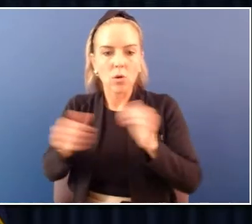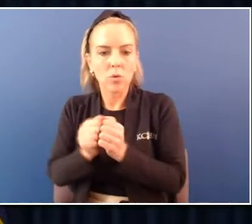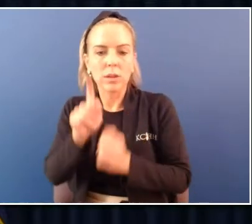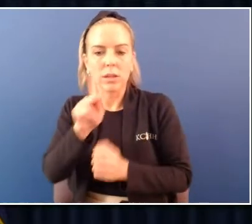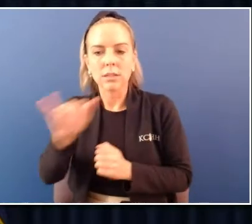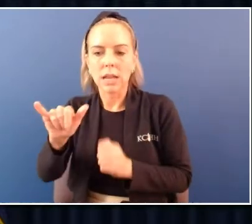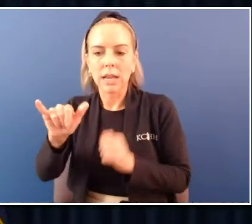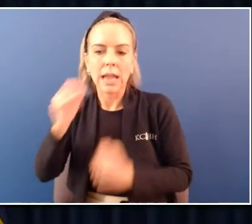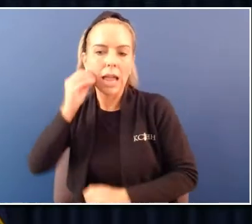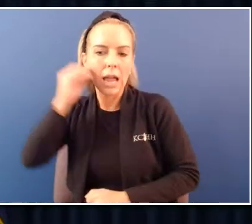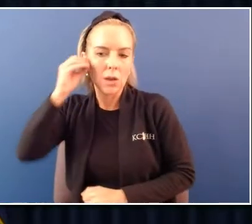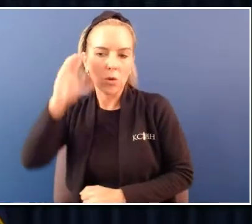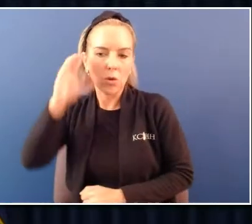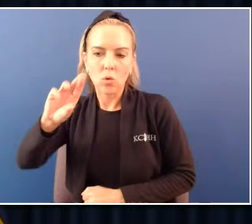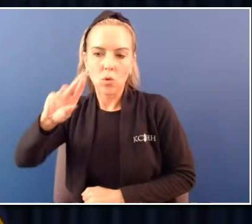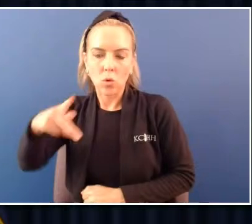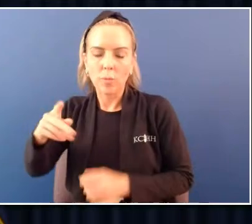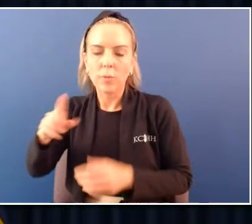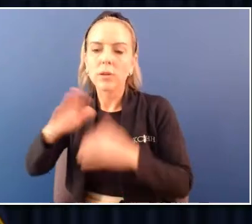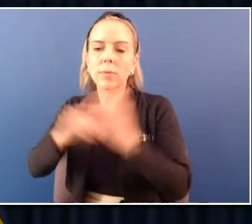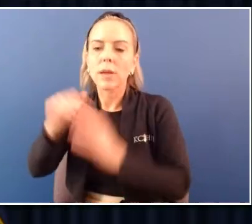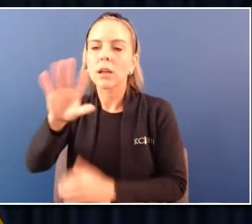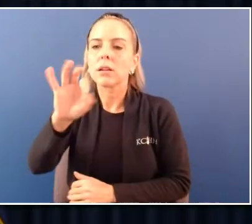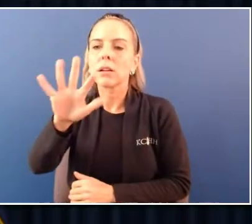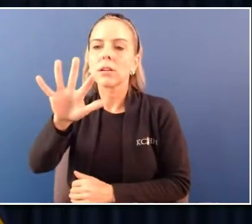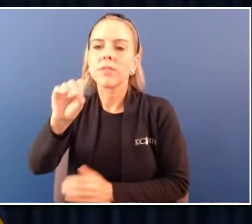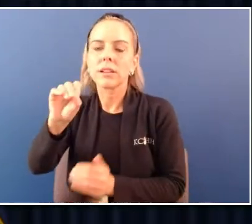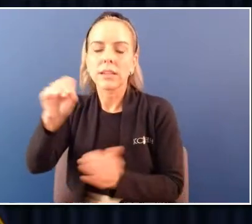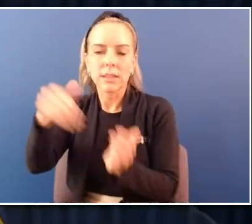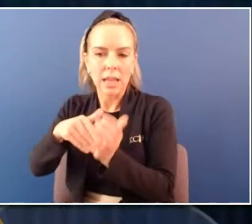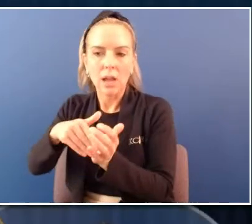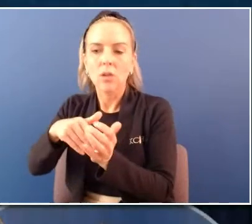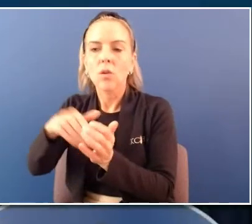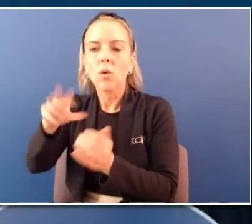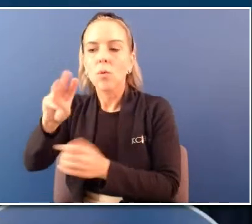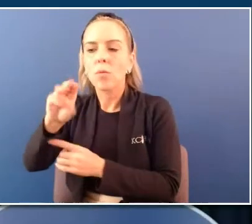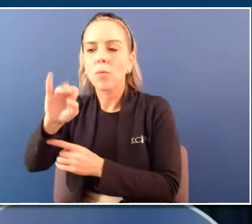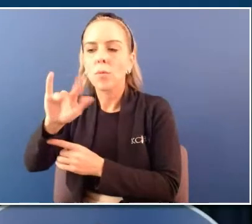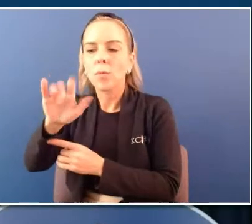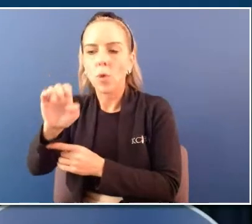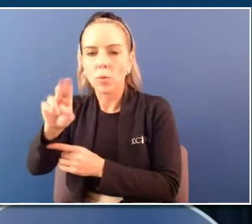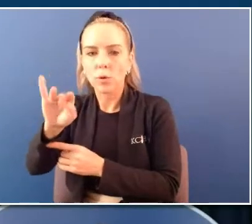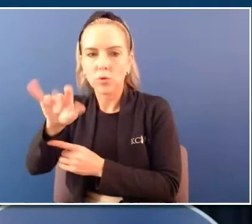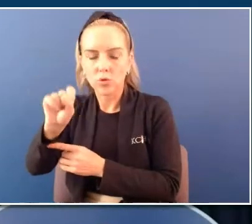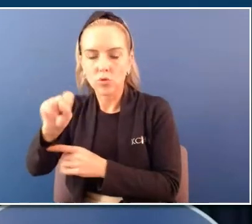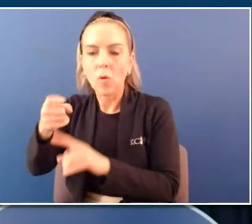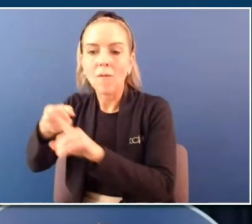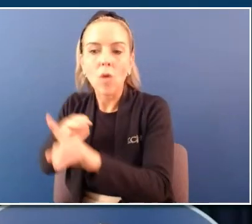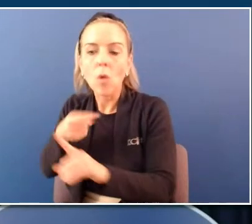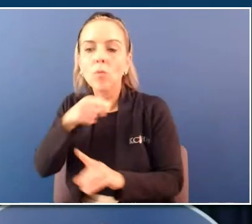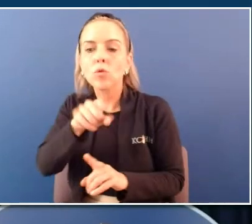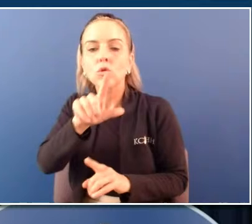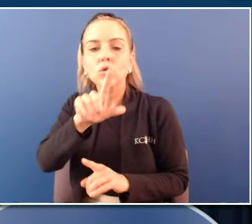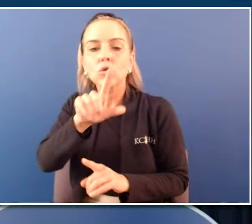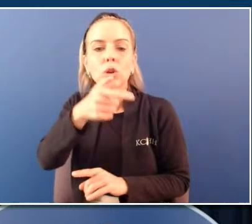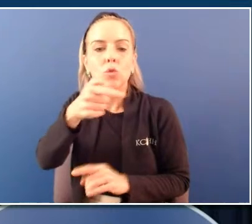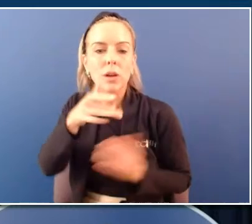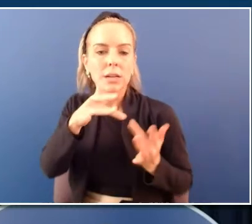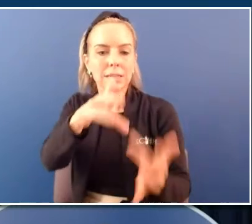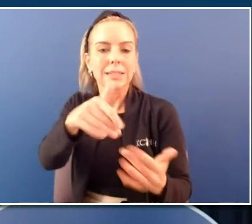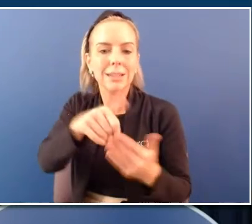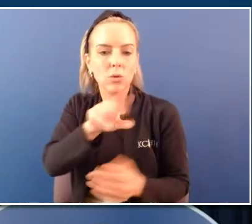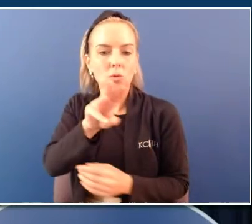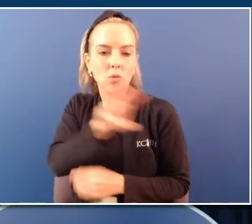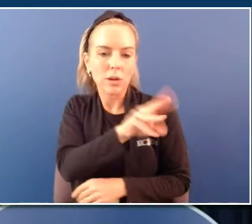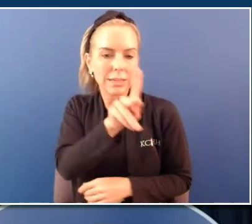build 953 affordable rental units in communities impacted by the 2021 tornadoes in Western Kentucky. This